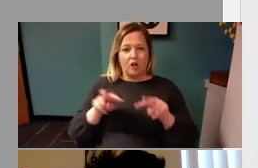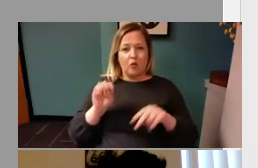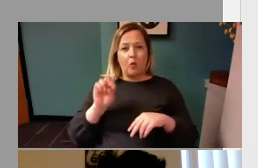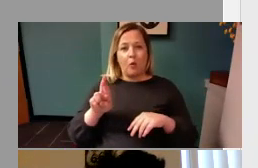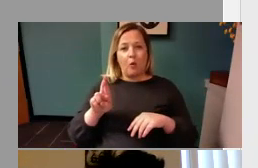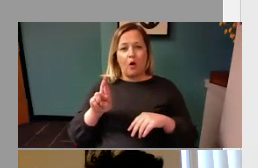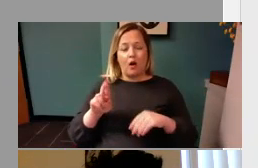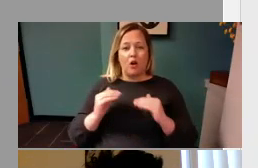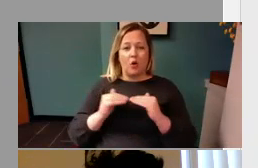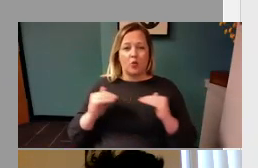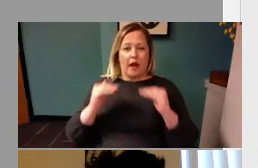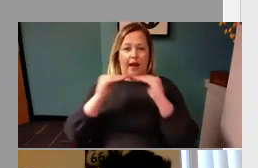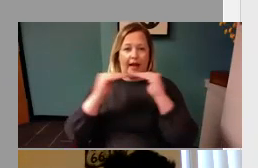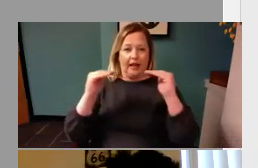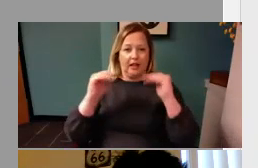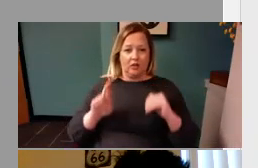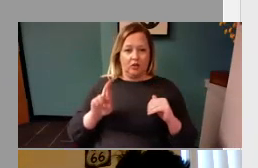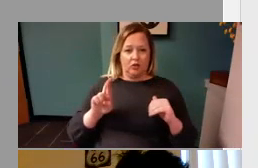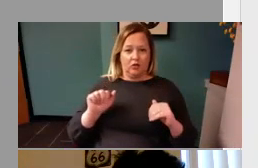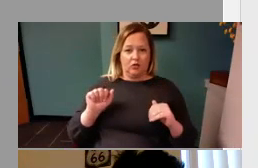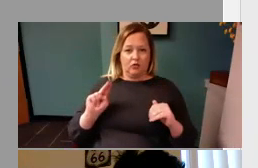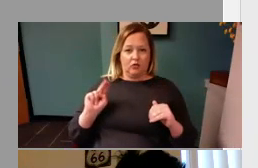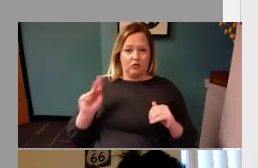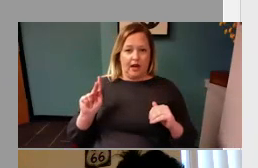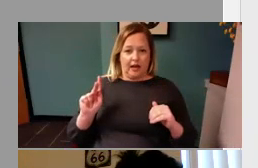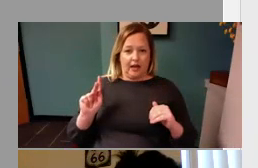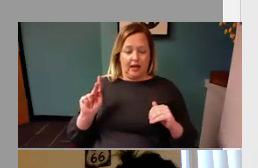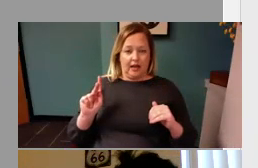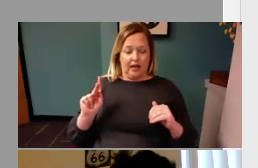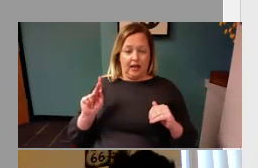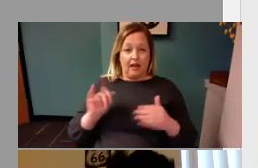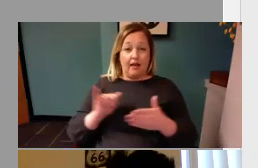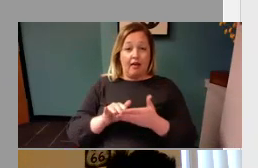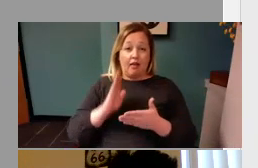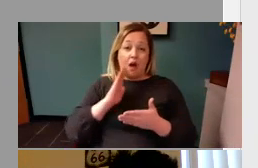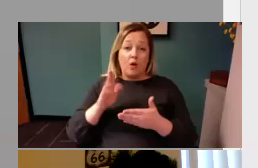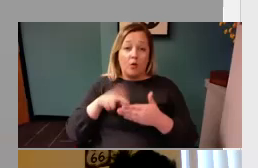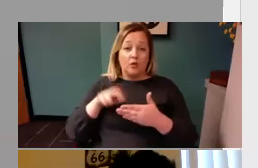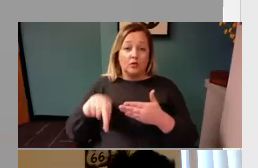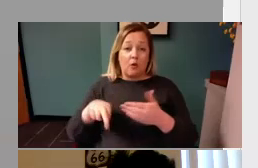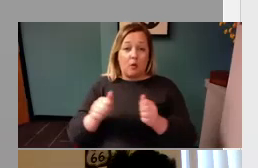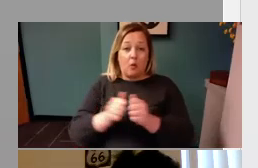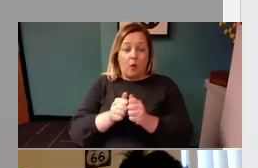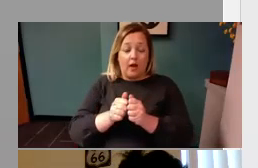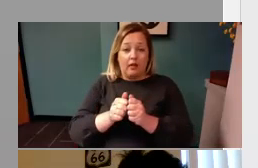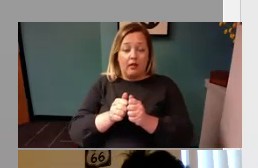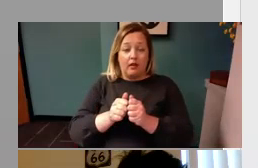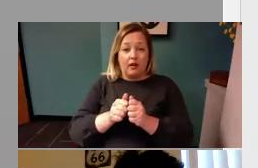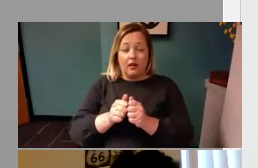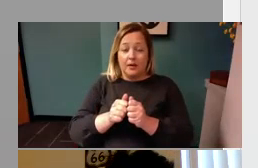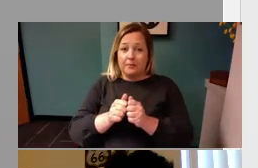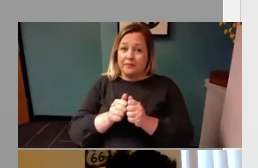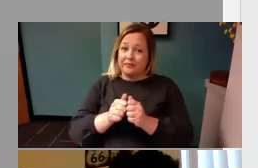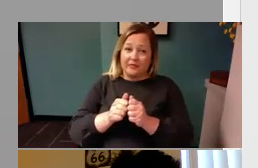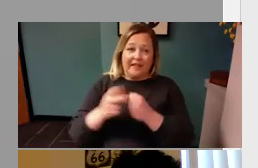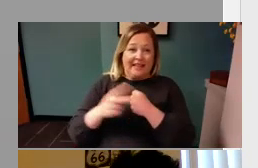that resulted in a tree that had the lowest, or the at least try to keep as shallow a tree as